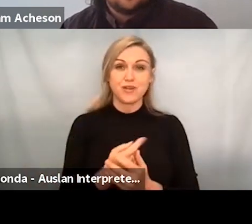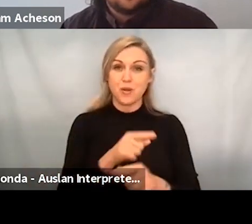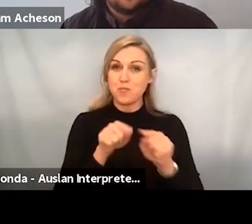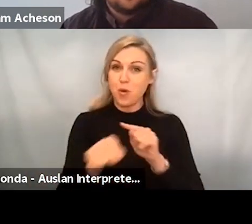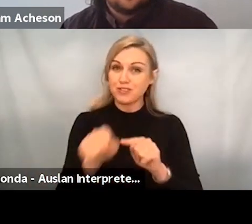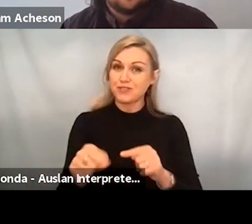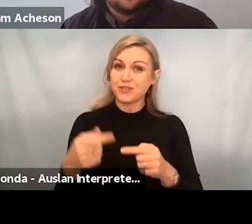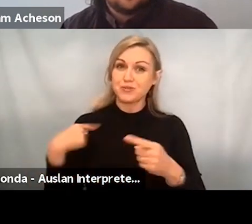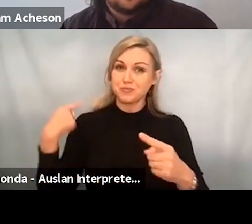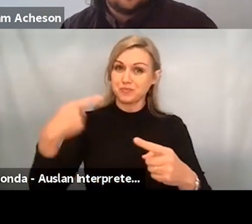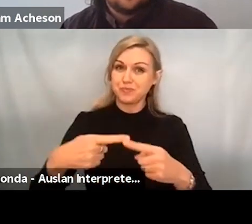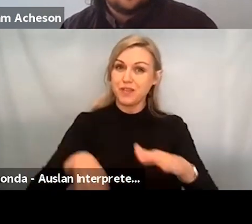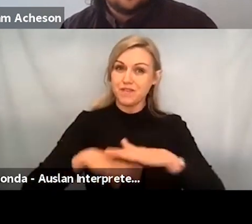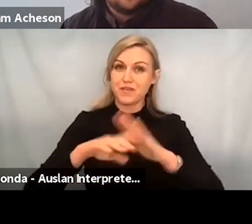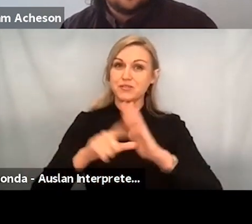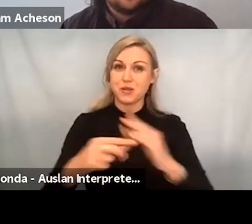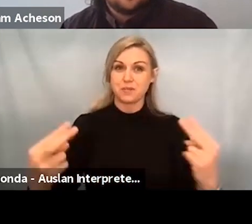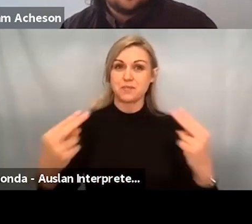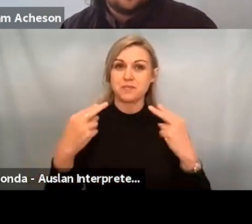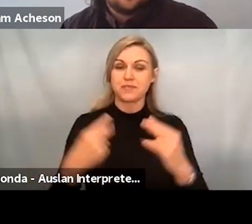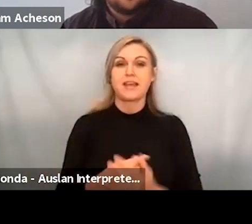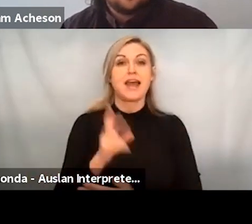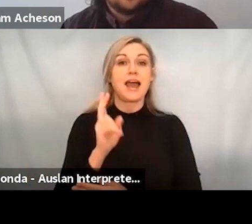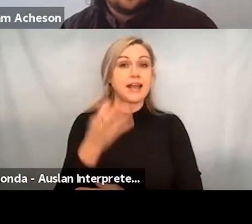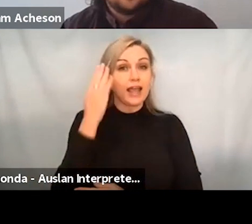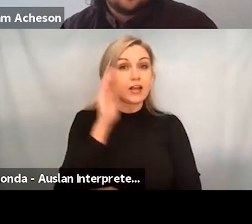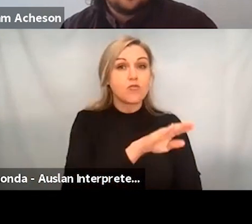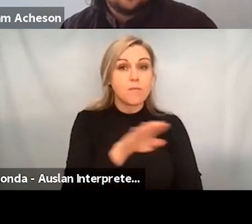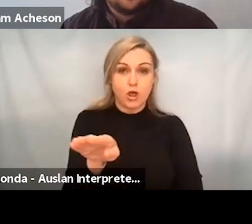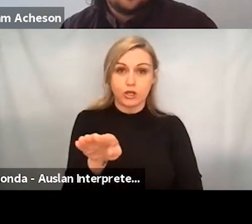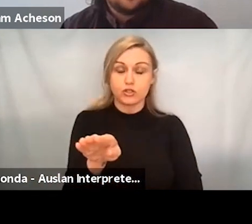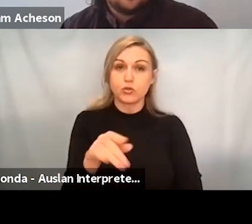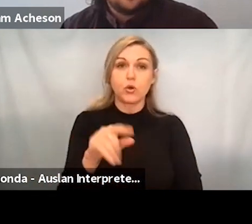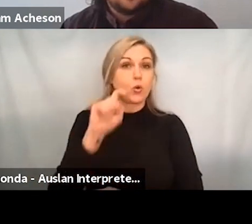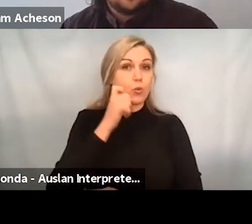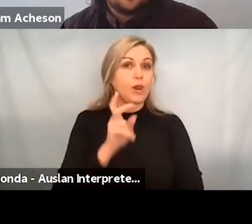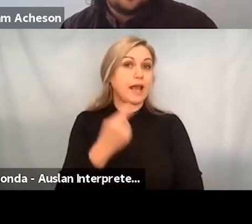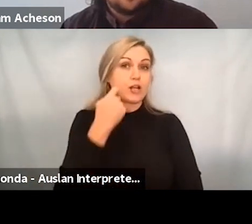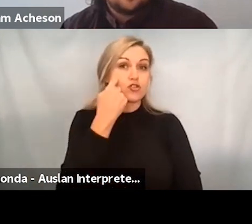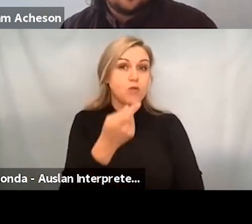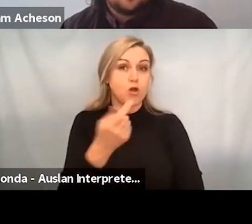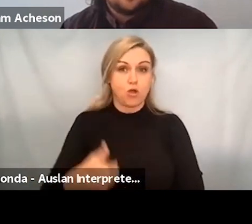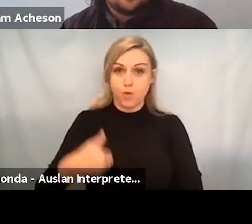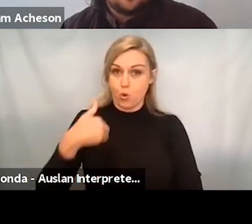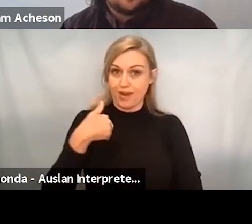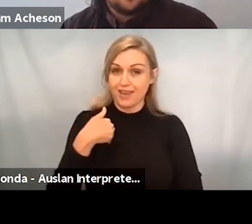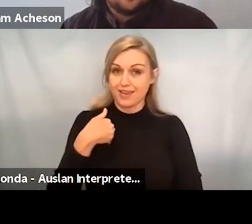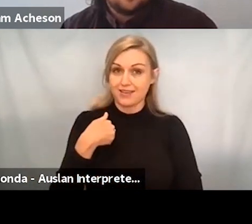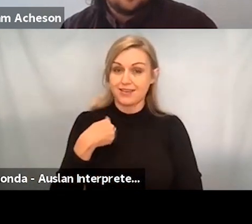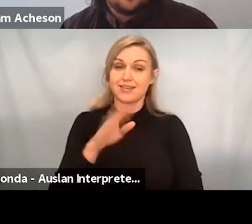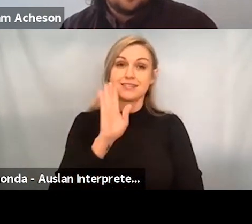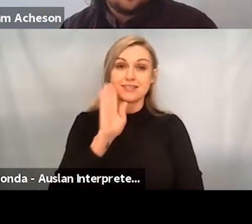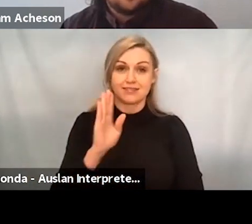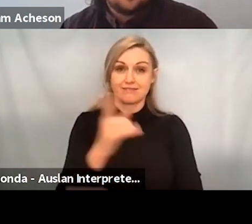us. And I'd like to remind you that we have a session again tomorrow morning, and that session will